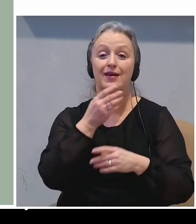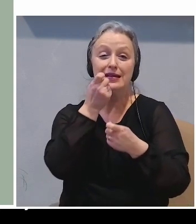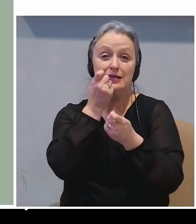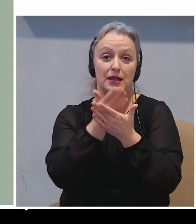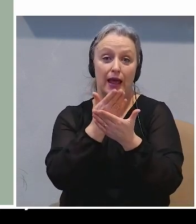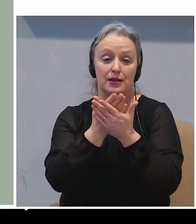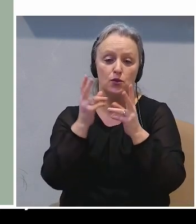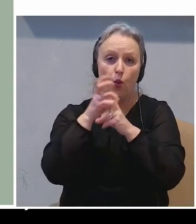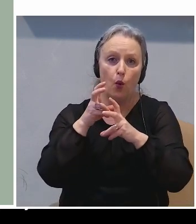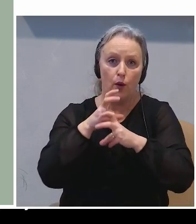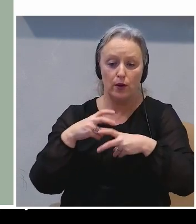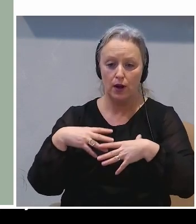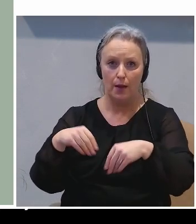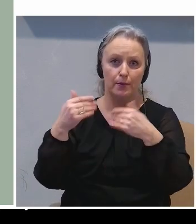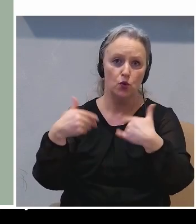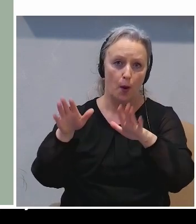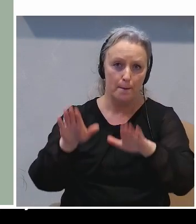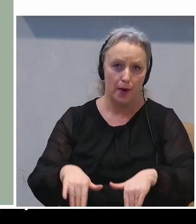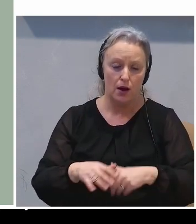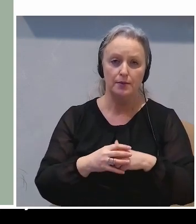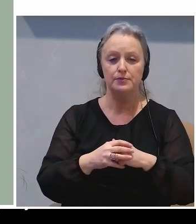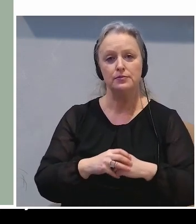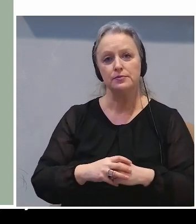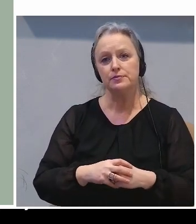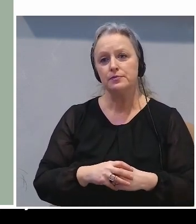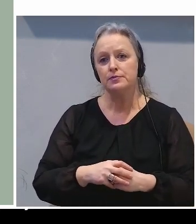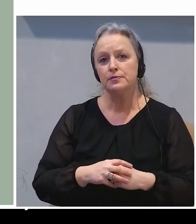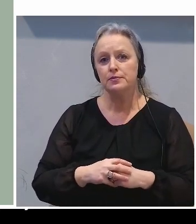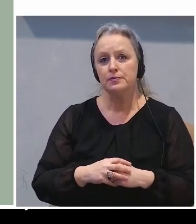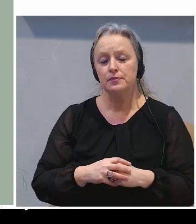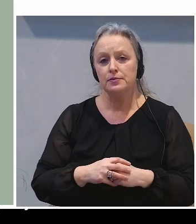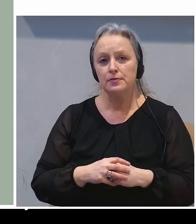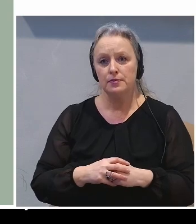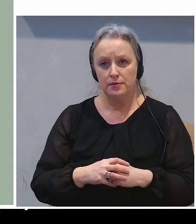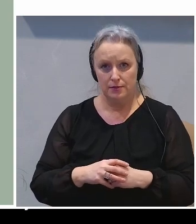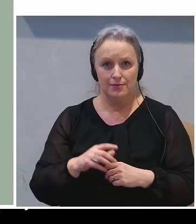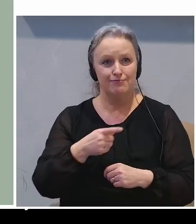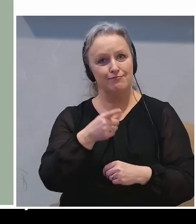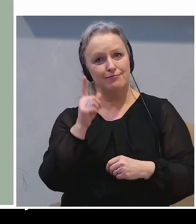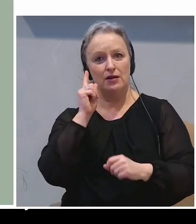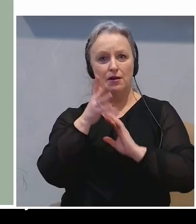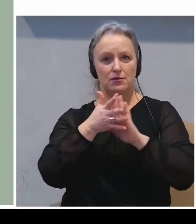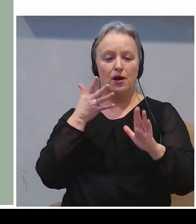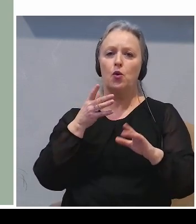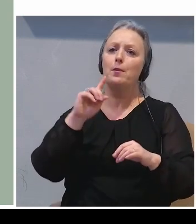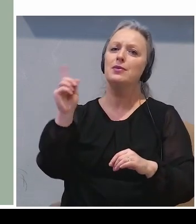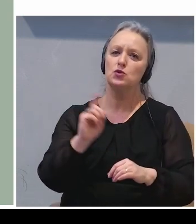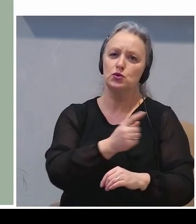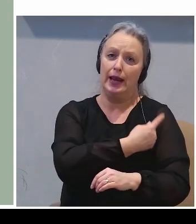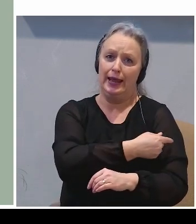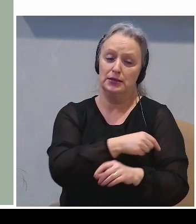diseases, just for you to see the type of trials that we are involved in. What you see here is the first one is in neonates or infants